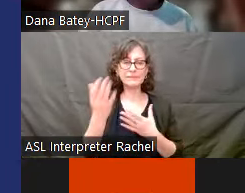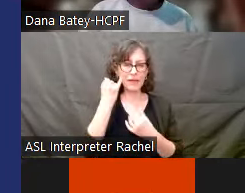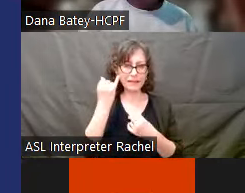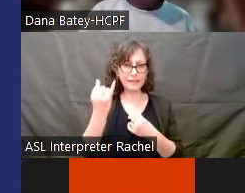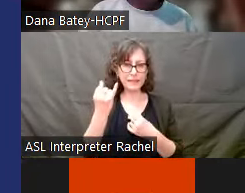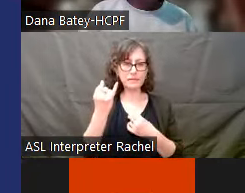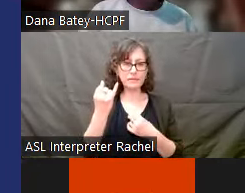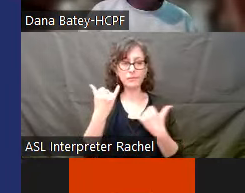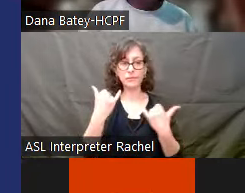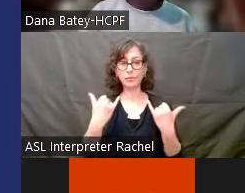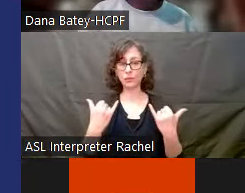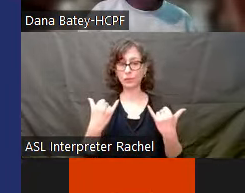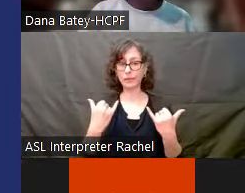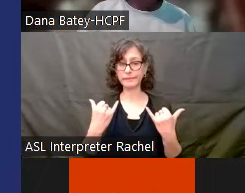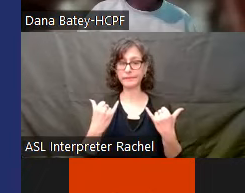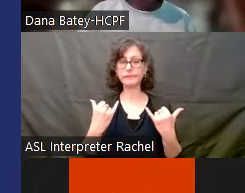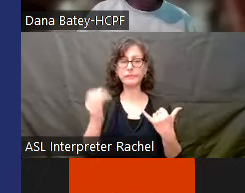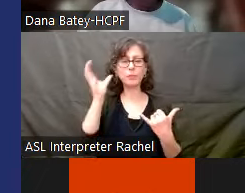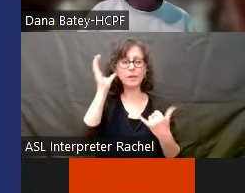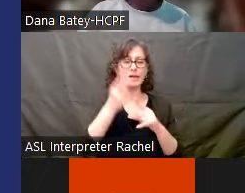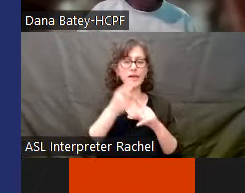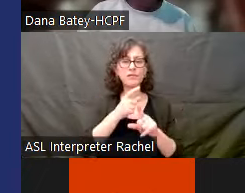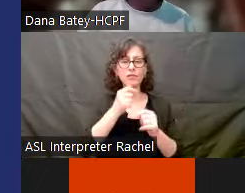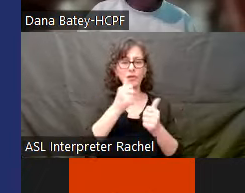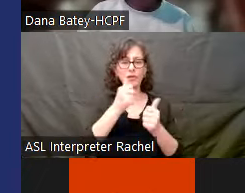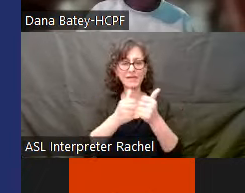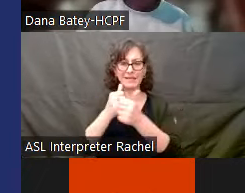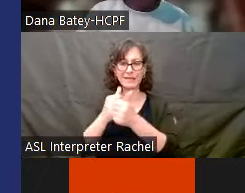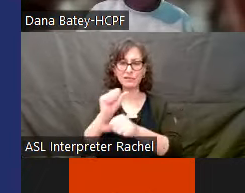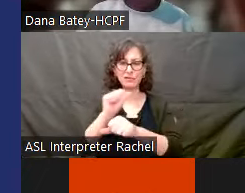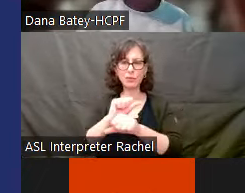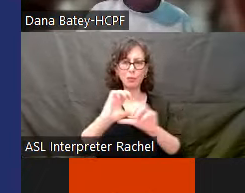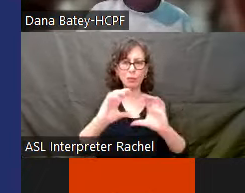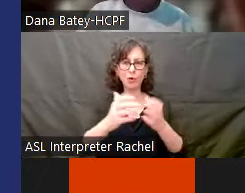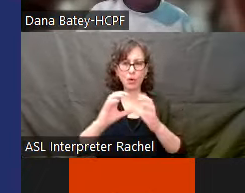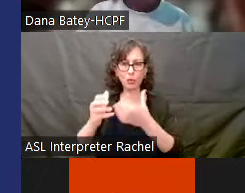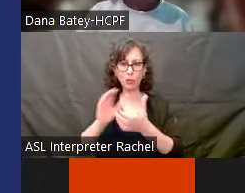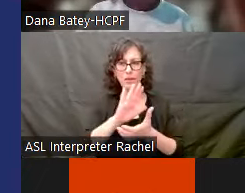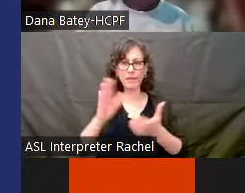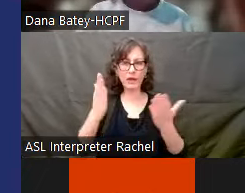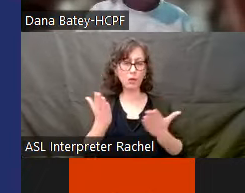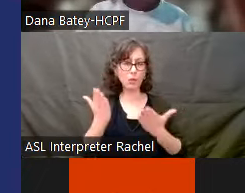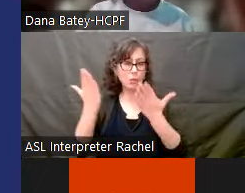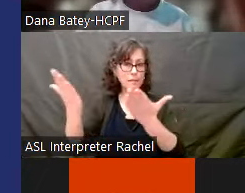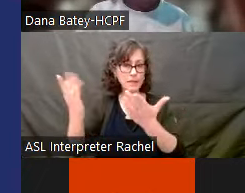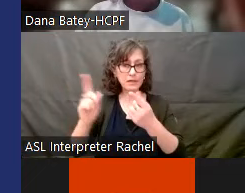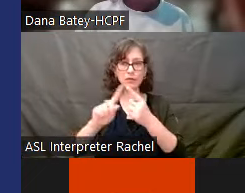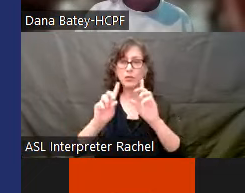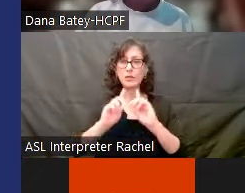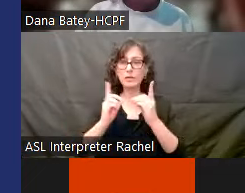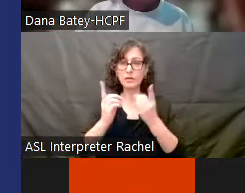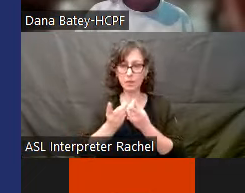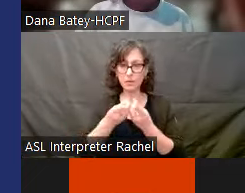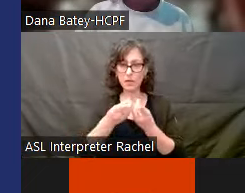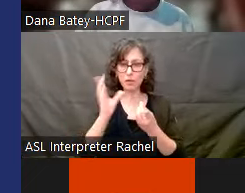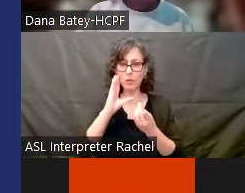today, we're going to hear from each of the work groups on their top recommendations to the department. So you'll have some time in